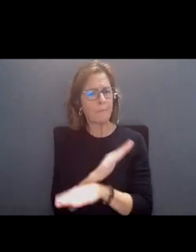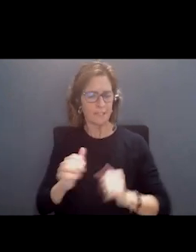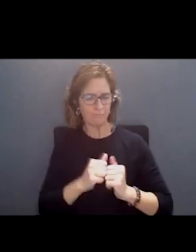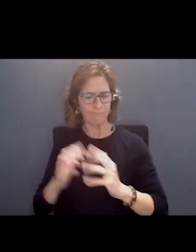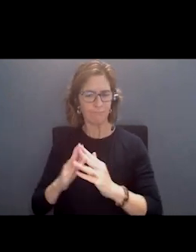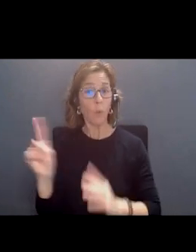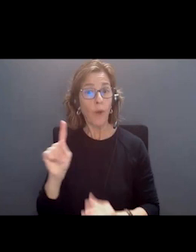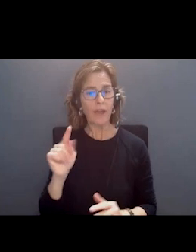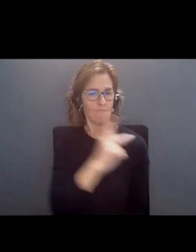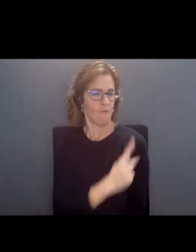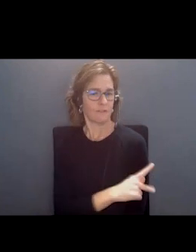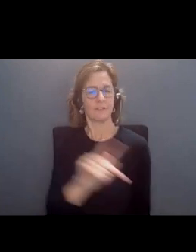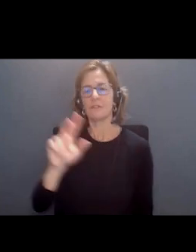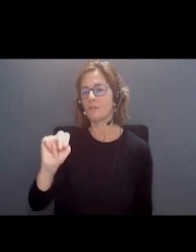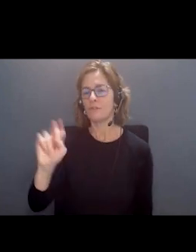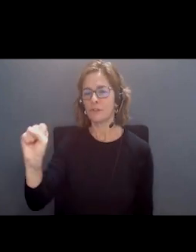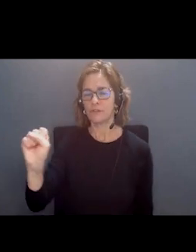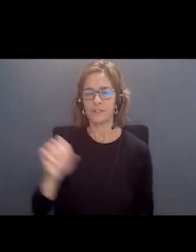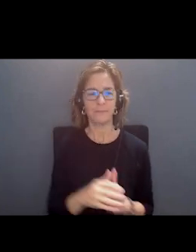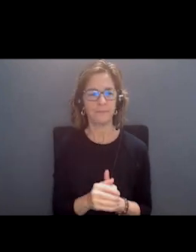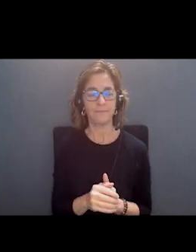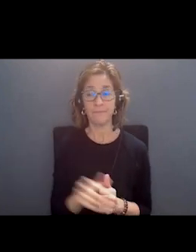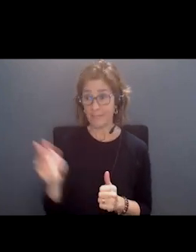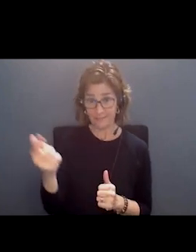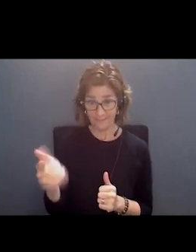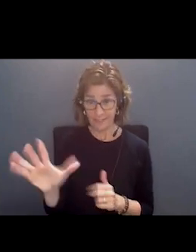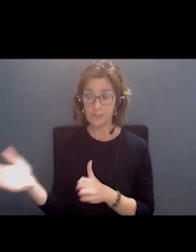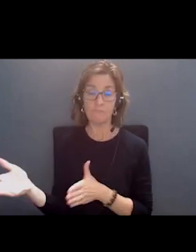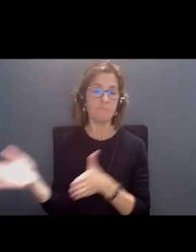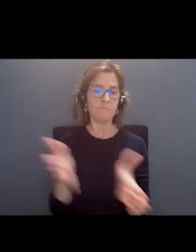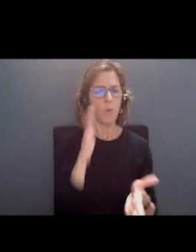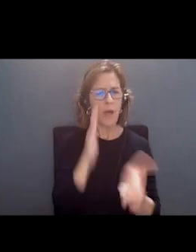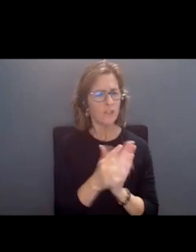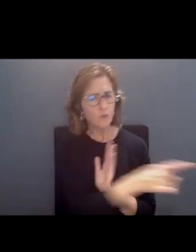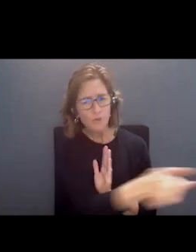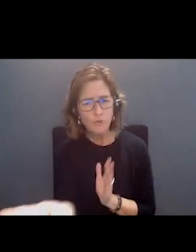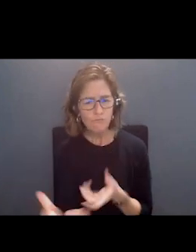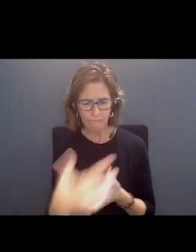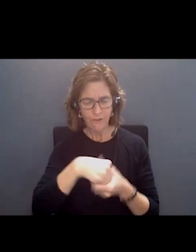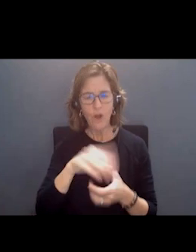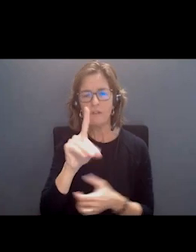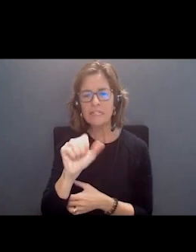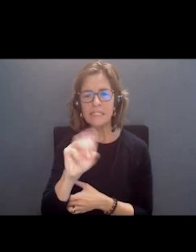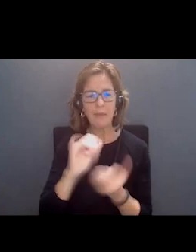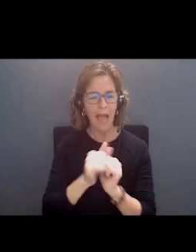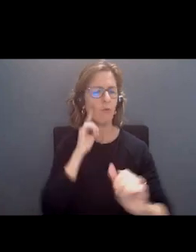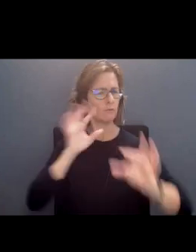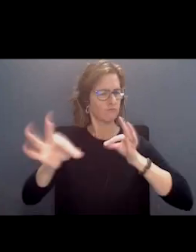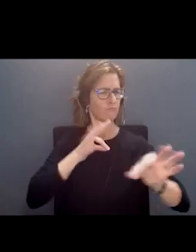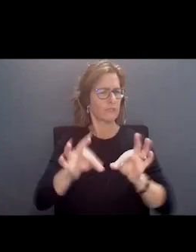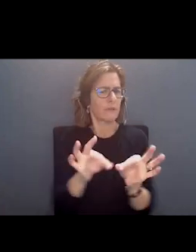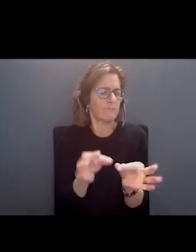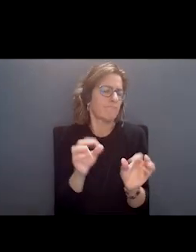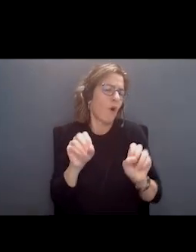After Sydney's presentation, we will explore some ways you yourself can participate in DEAM and what you can do to keep